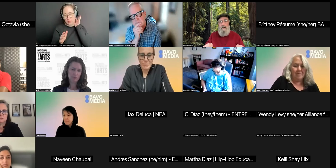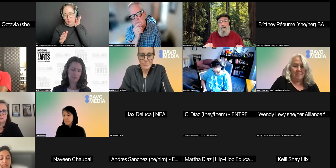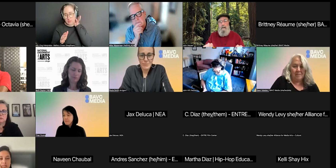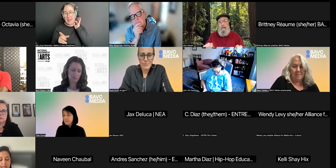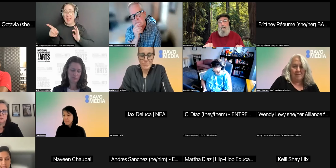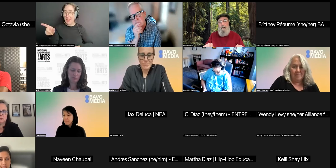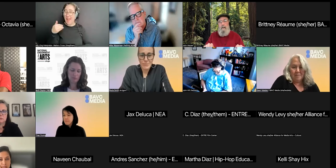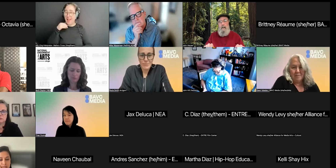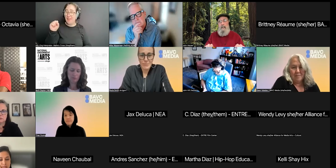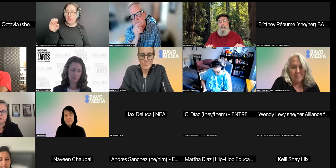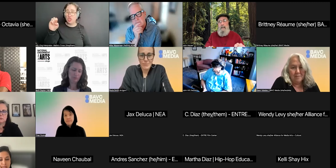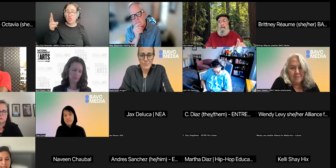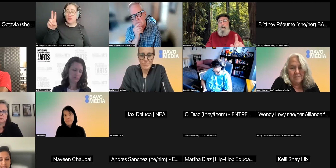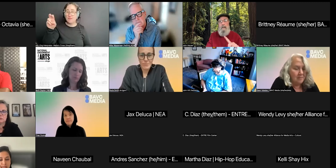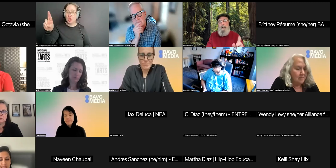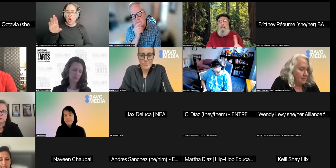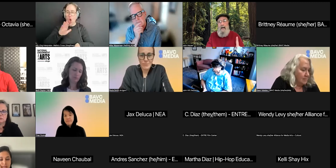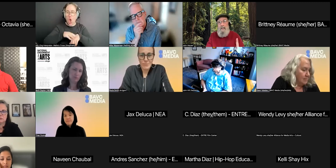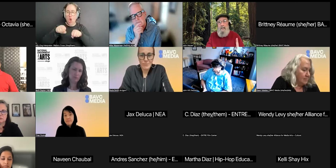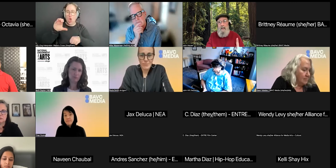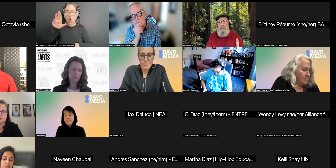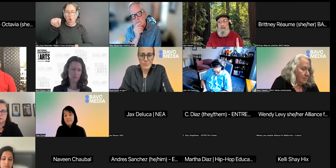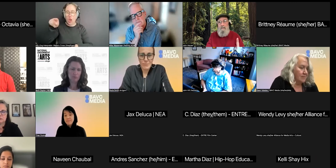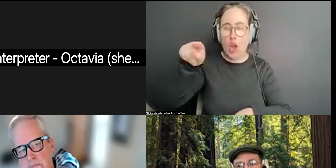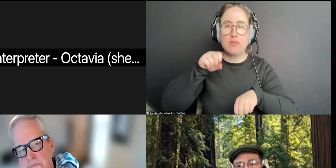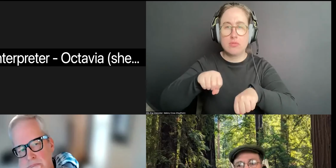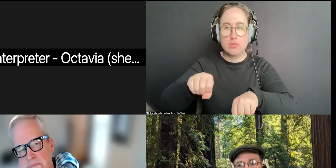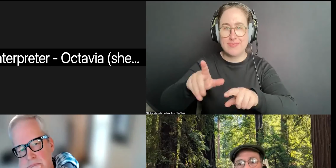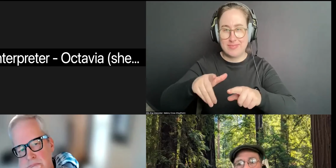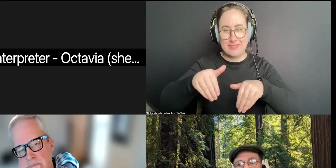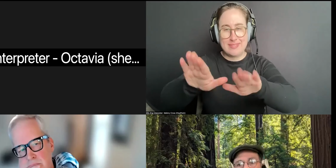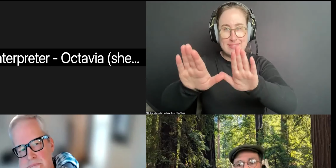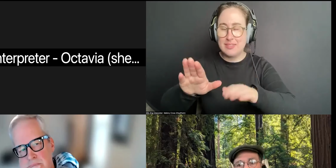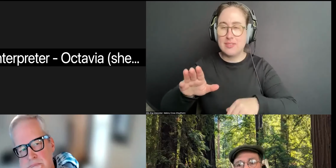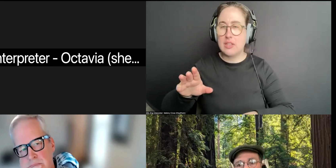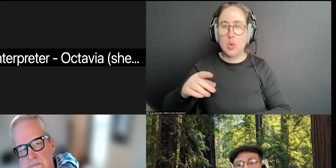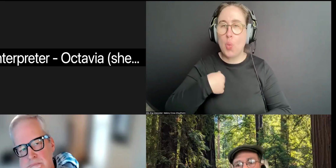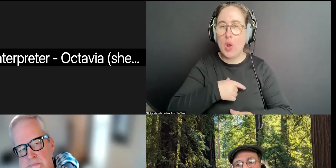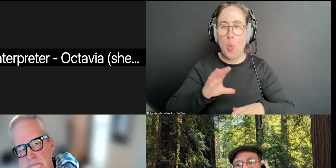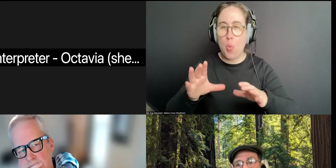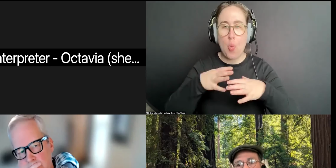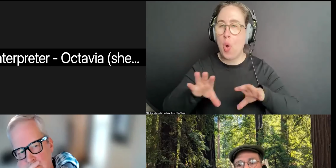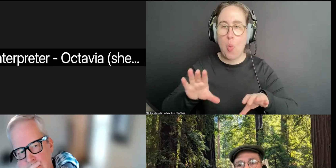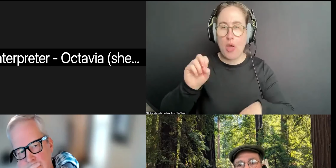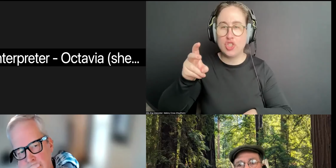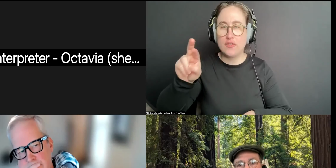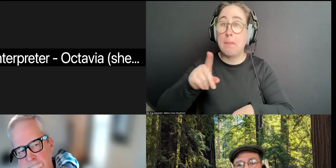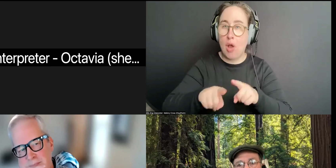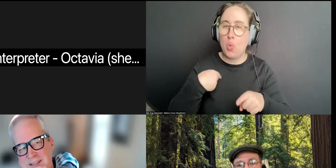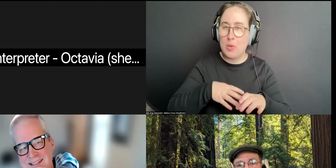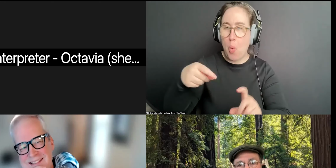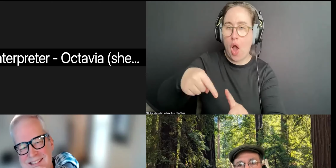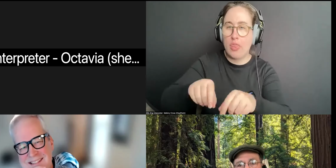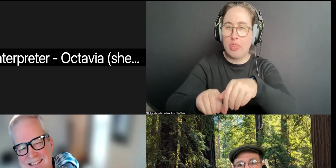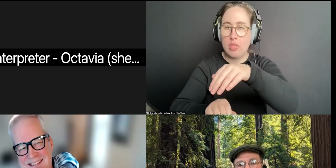on a cart and they said, no backsies on the server, but we want the cart back. The cart was more valuable than the machine that